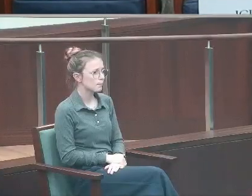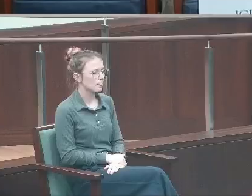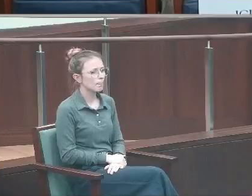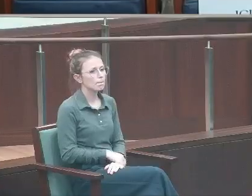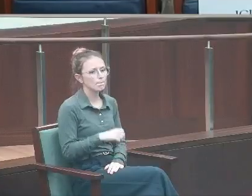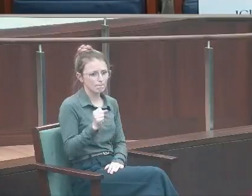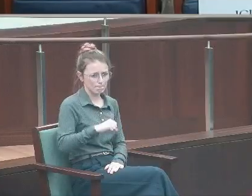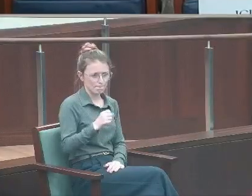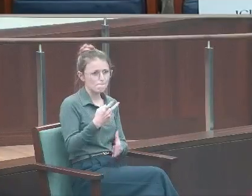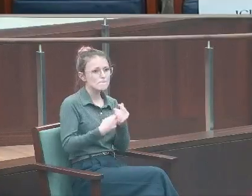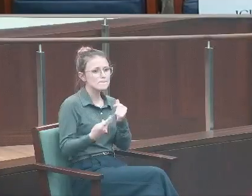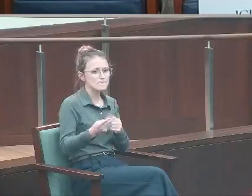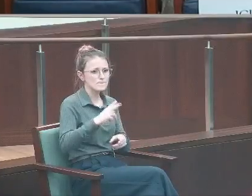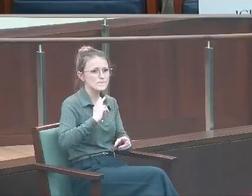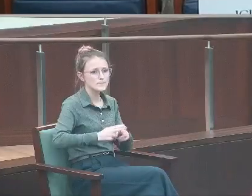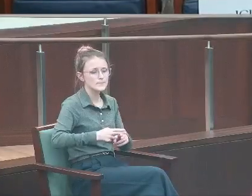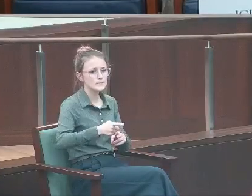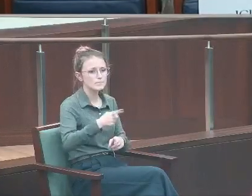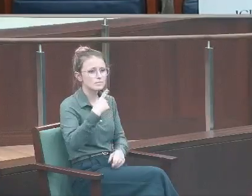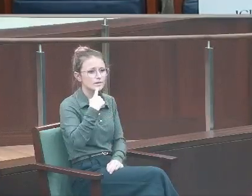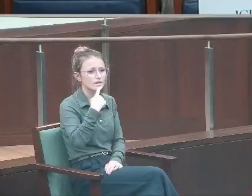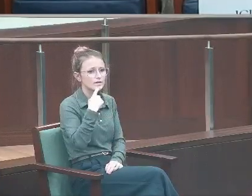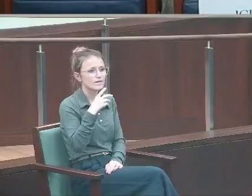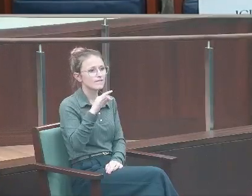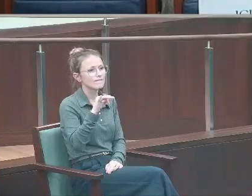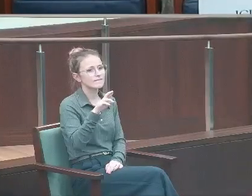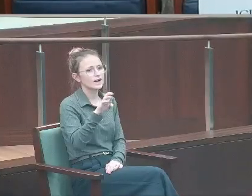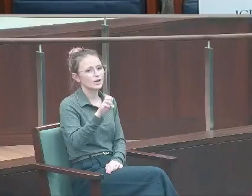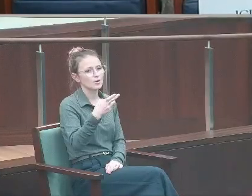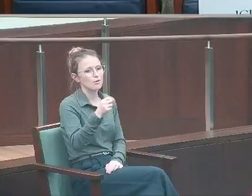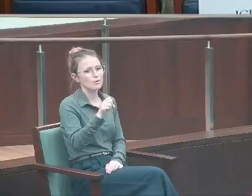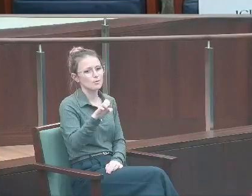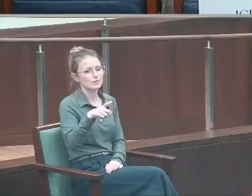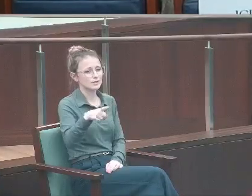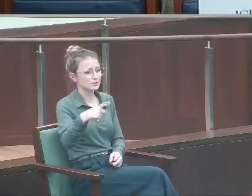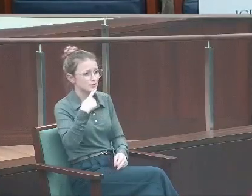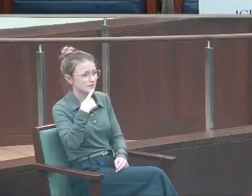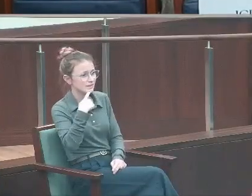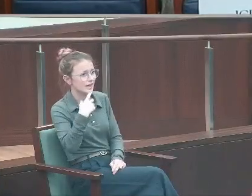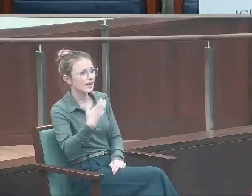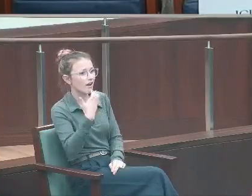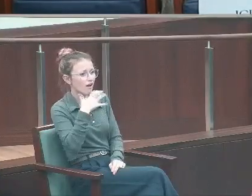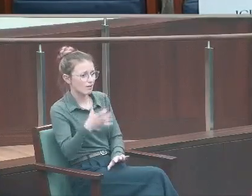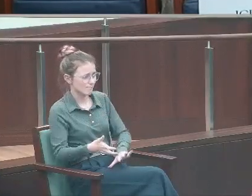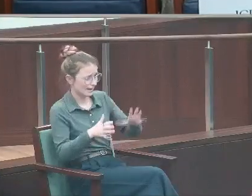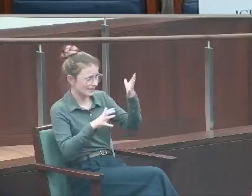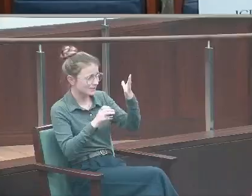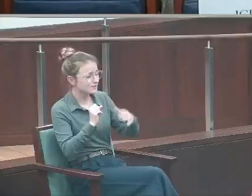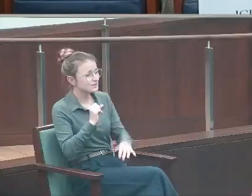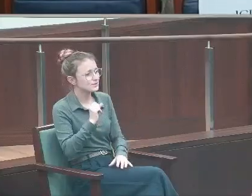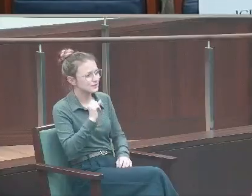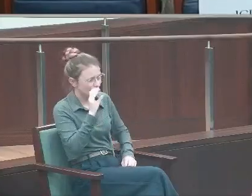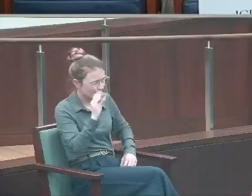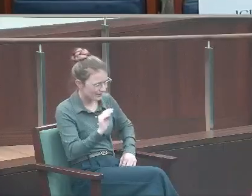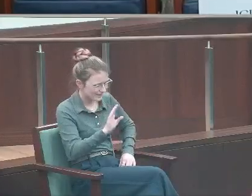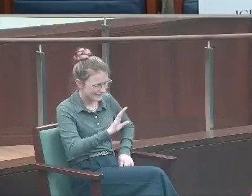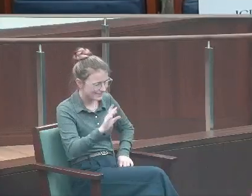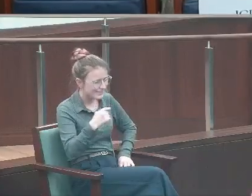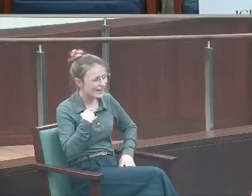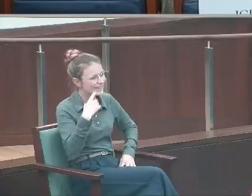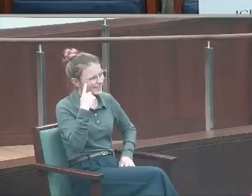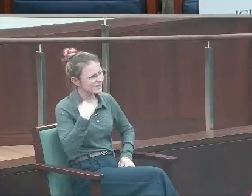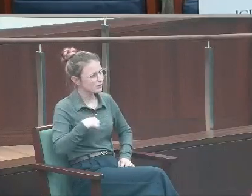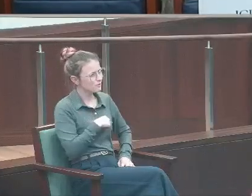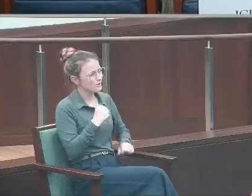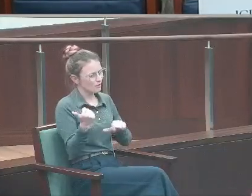you both mentioned, I think you said fire hose, and you said hot mess. So I think, you know, we all feel